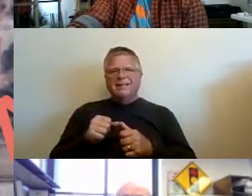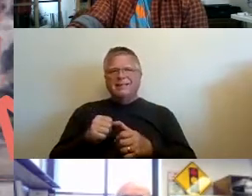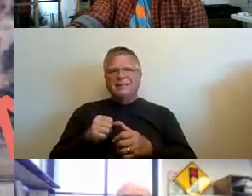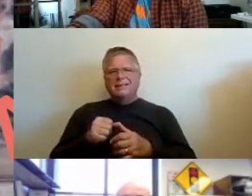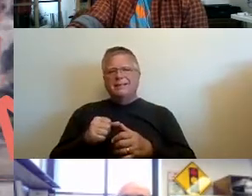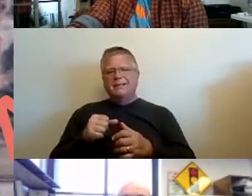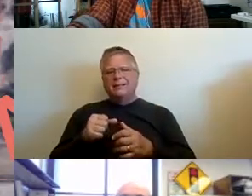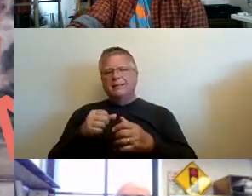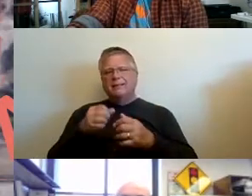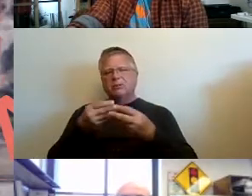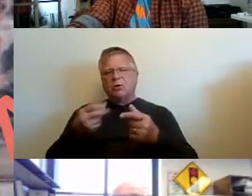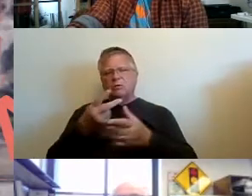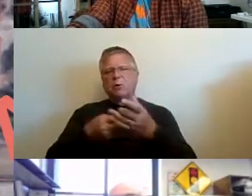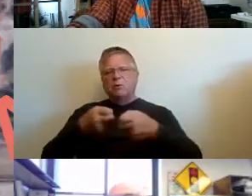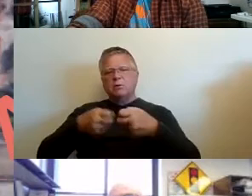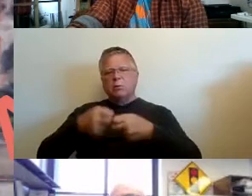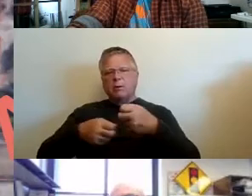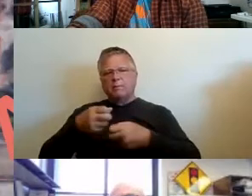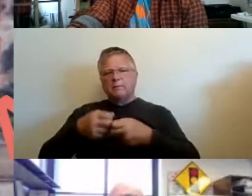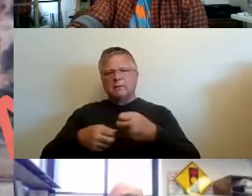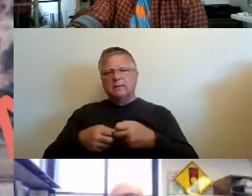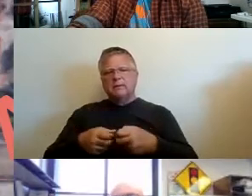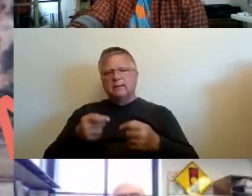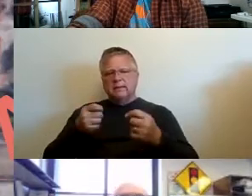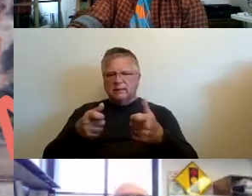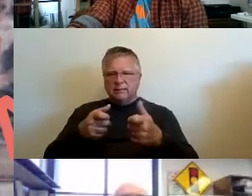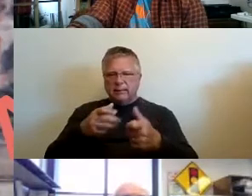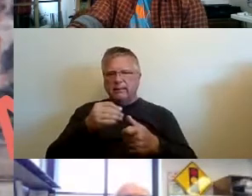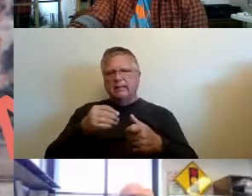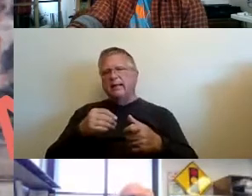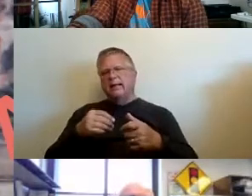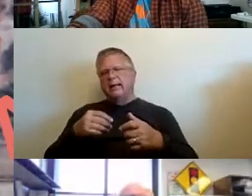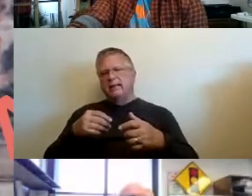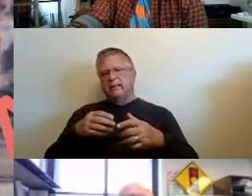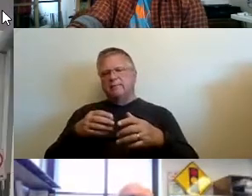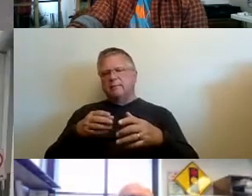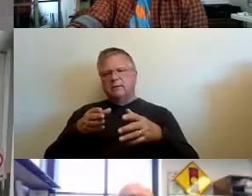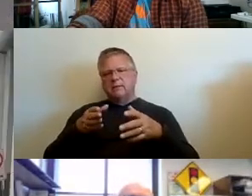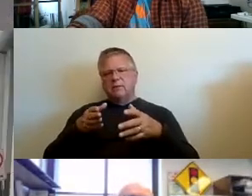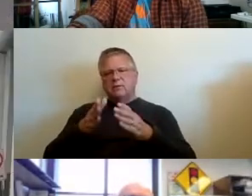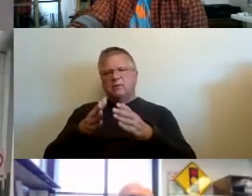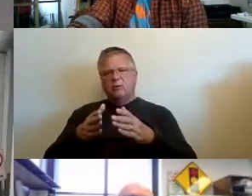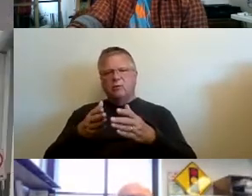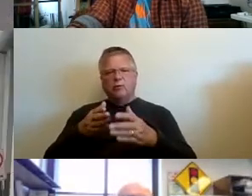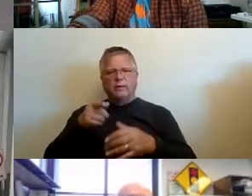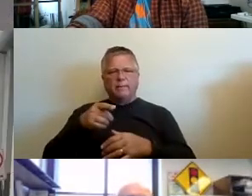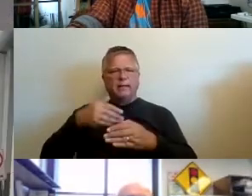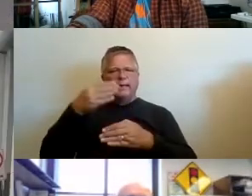those problems, both compliance at intersections and also speeding through them. Next slide, Ricardo.